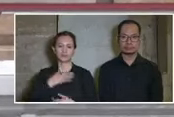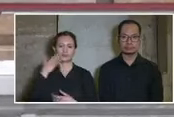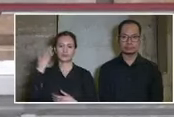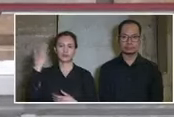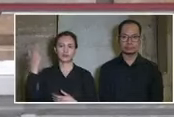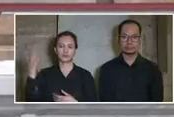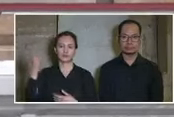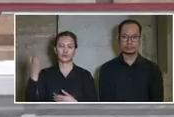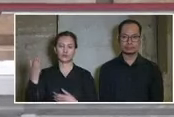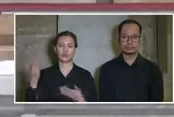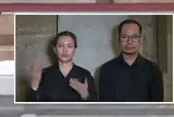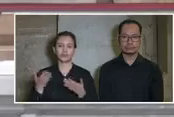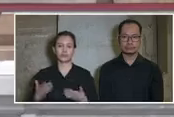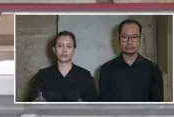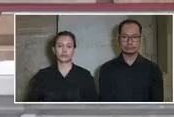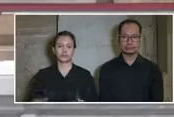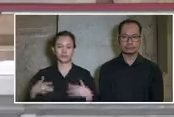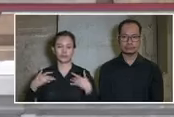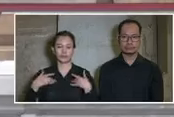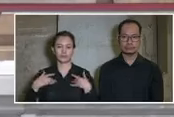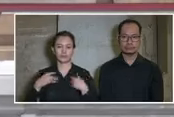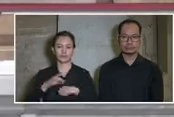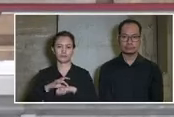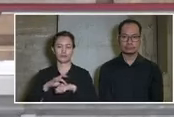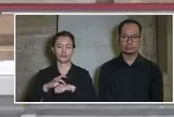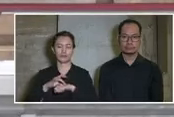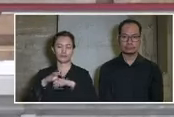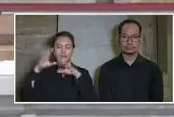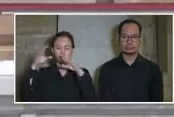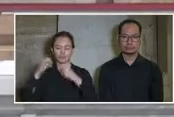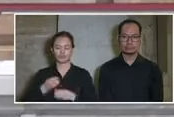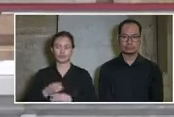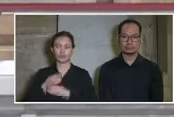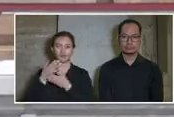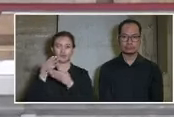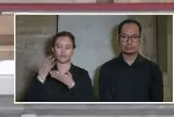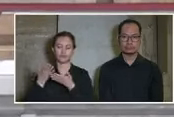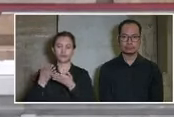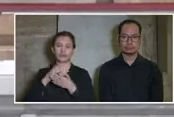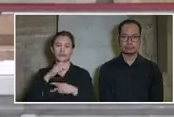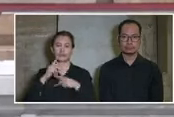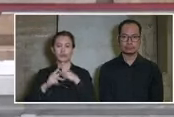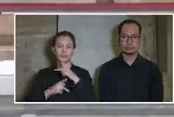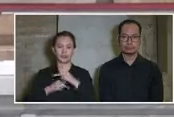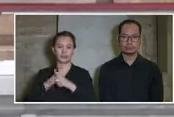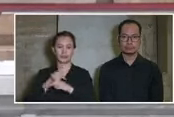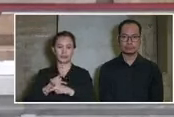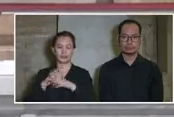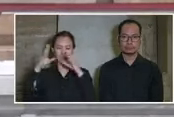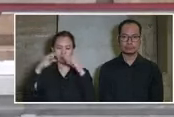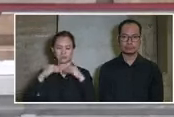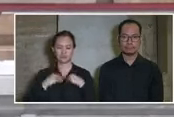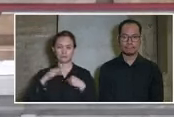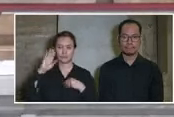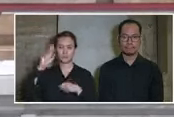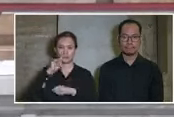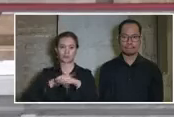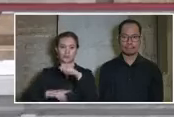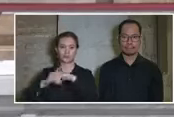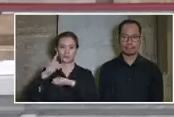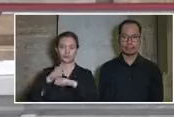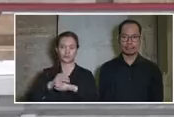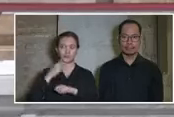their passing from this life, give kind admittance to your kingdom. There we hope to